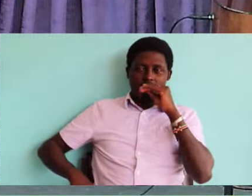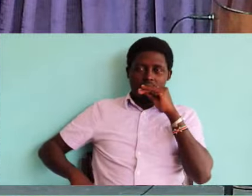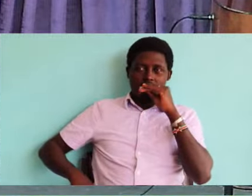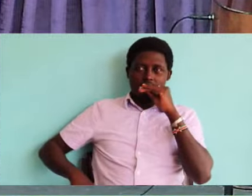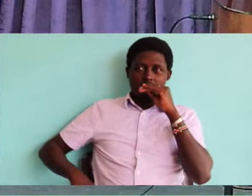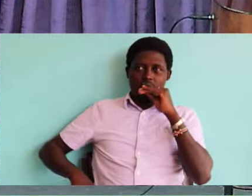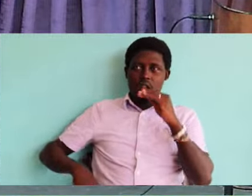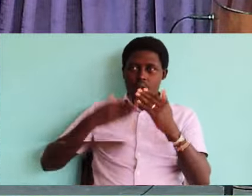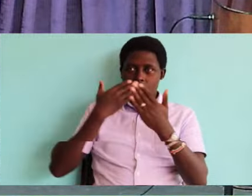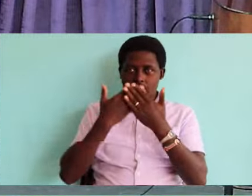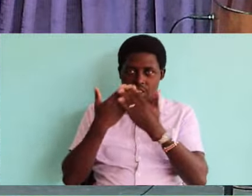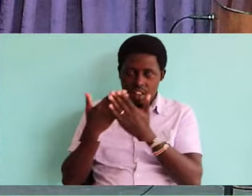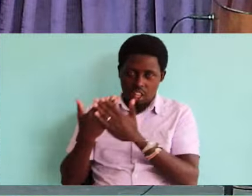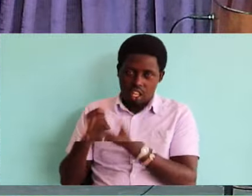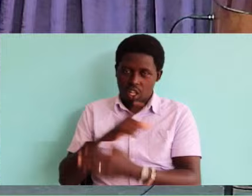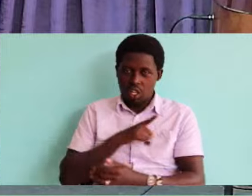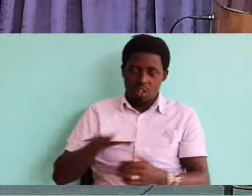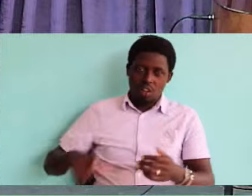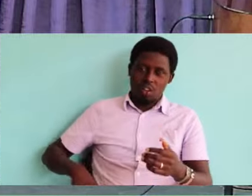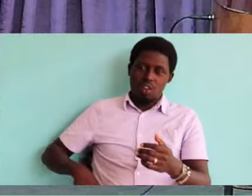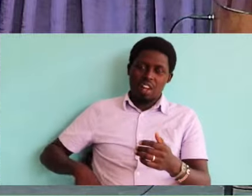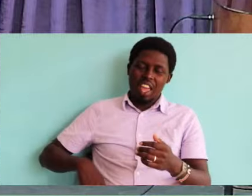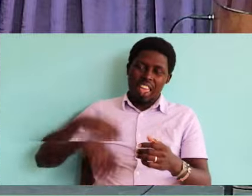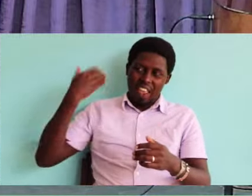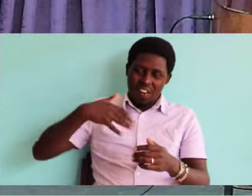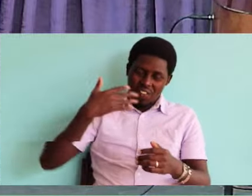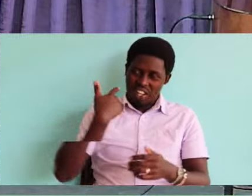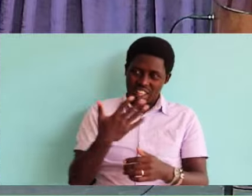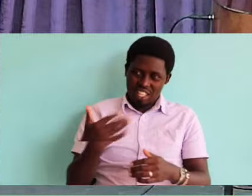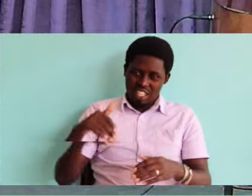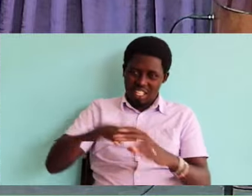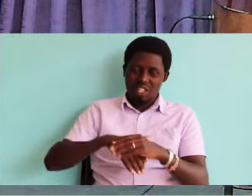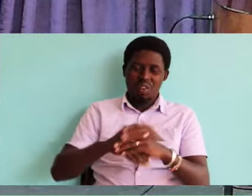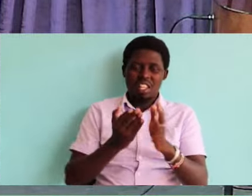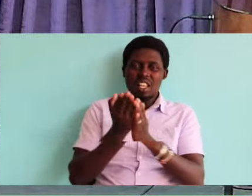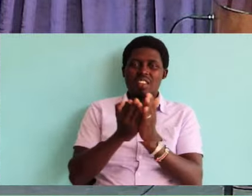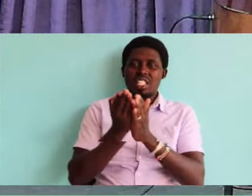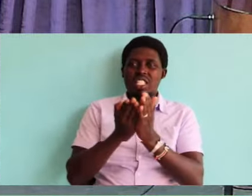We thank God for everything in the service up to this far.